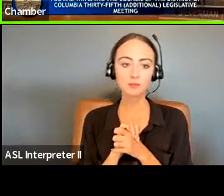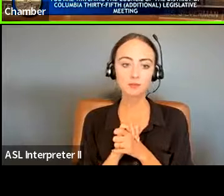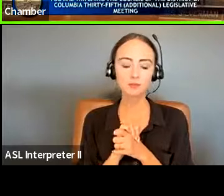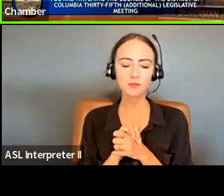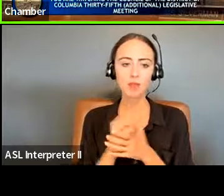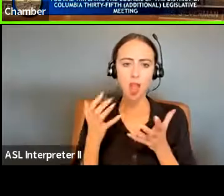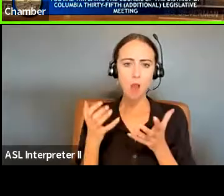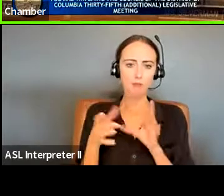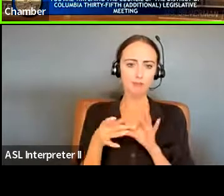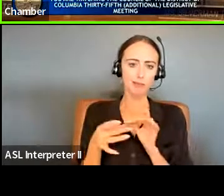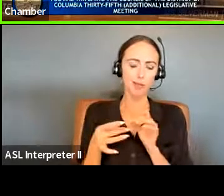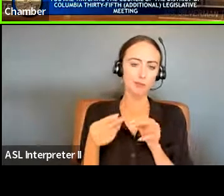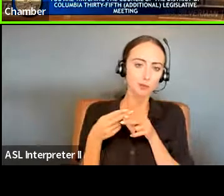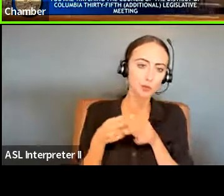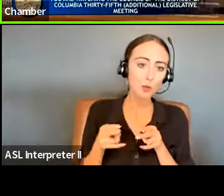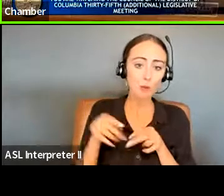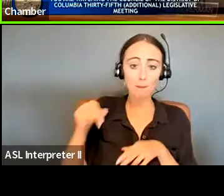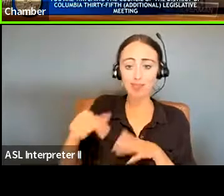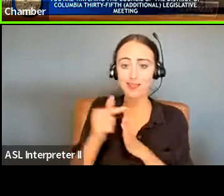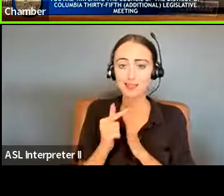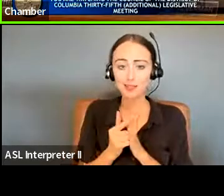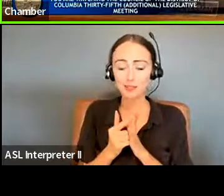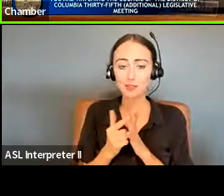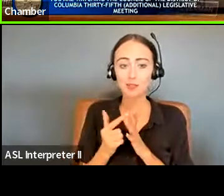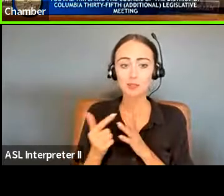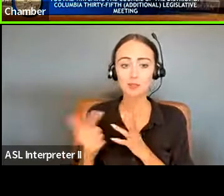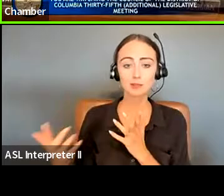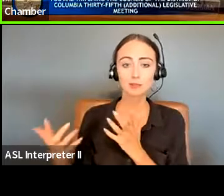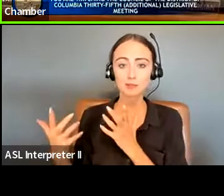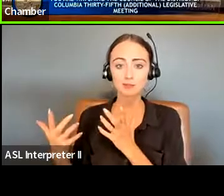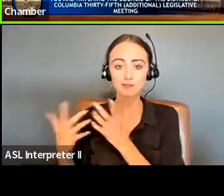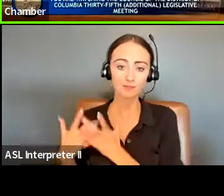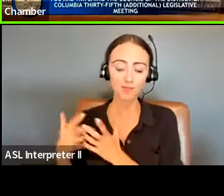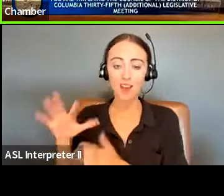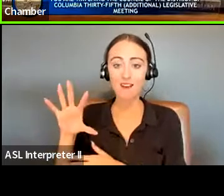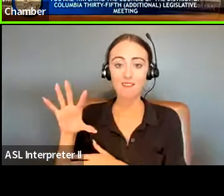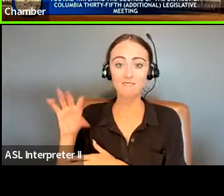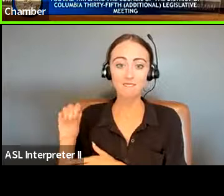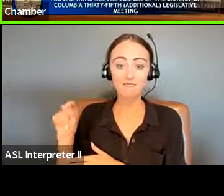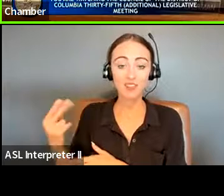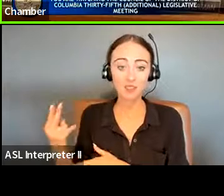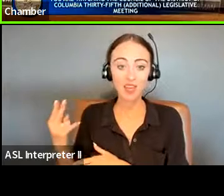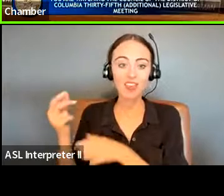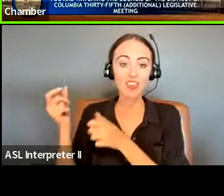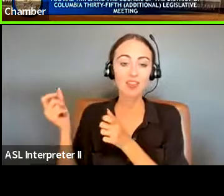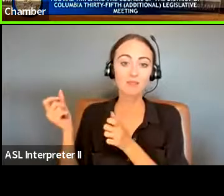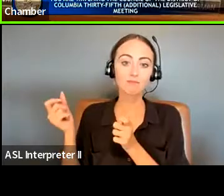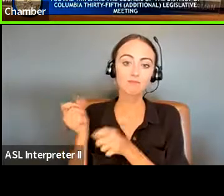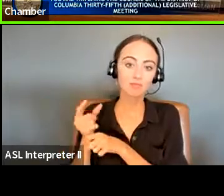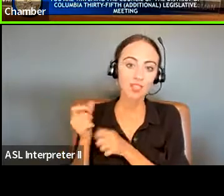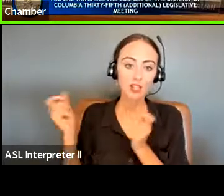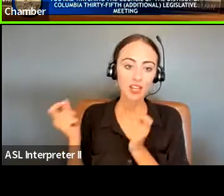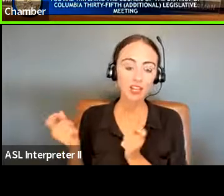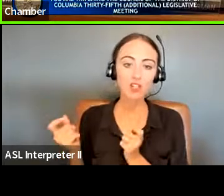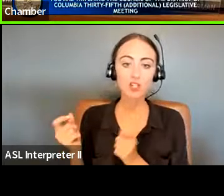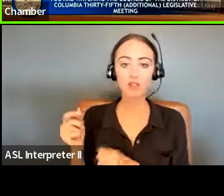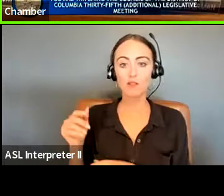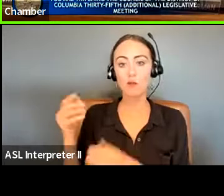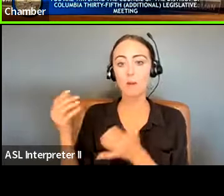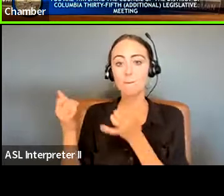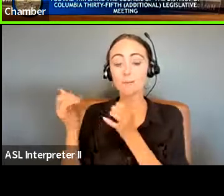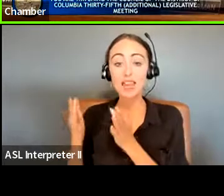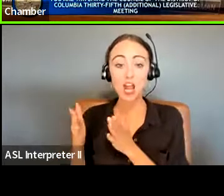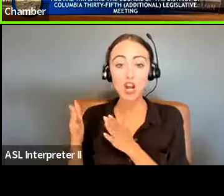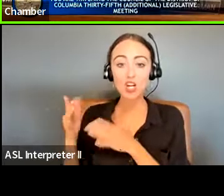keep my comments brief. This legislation coincides with our 50th anniversary of Players Lounge. And I'd like to congratulate and thank them for all they've done